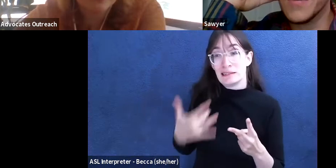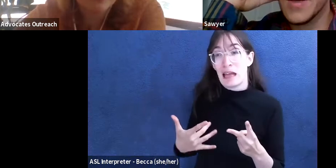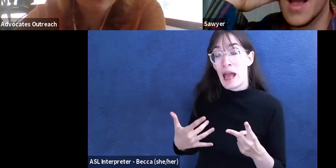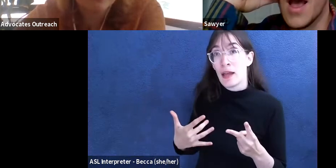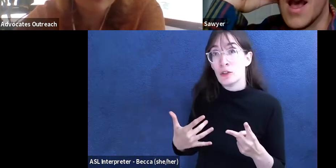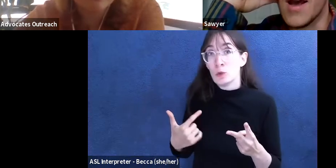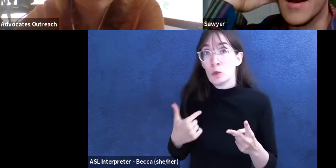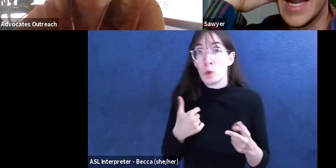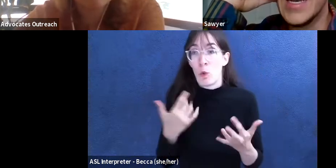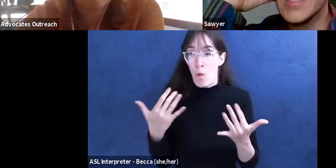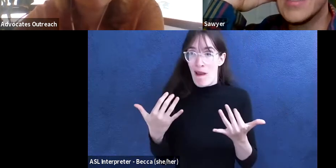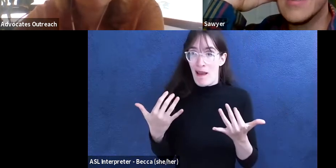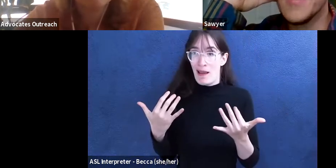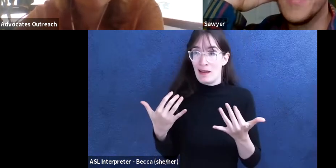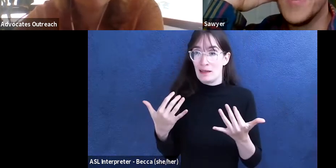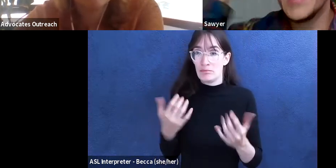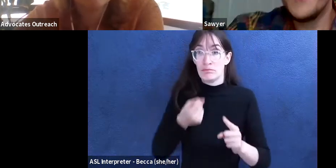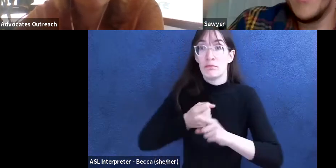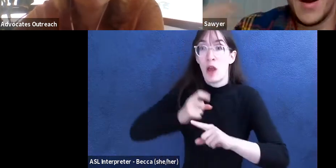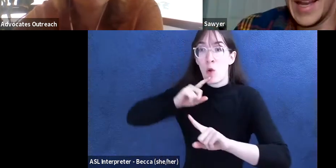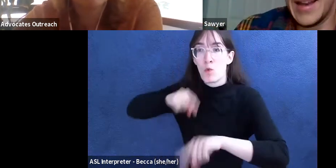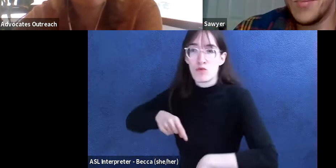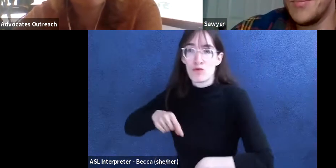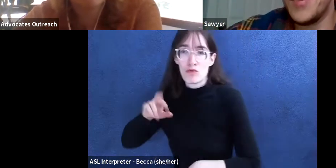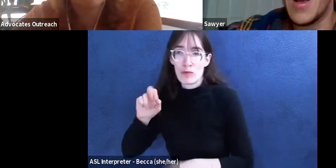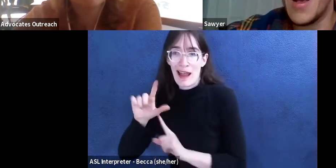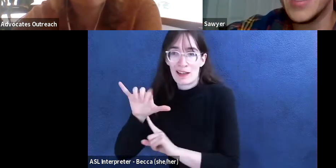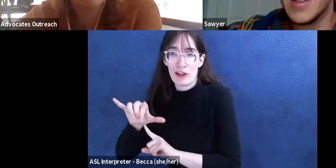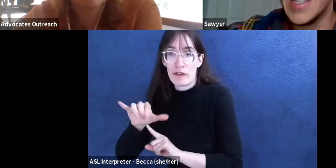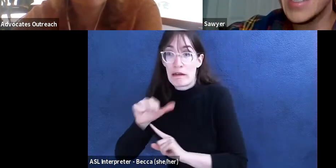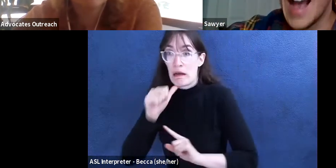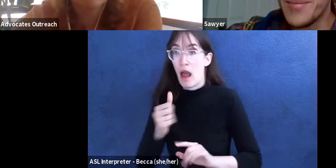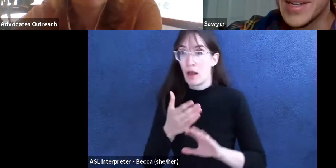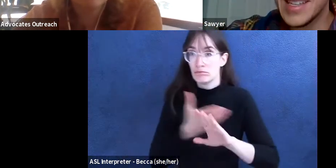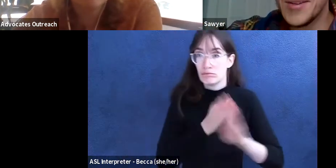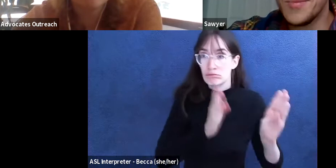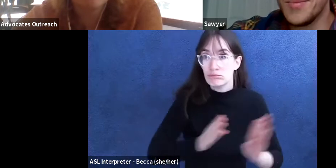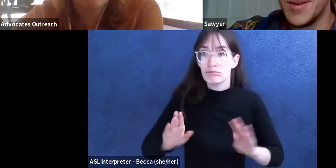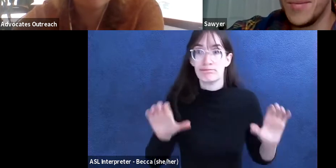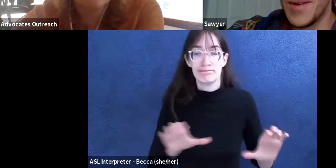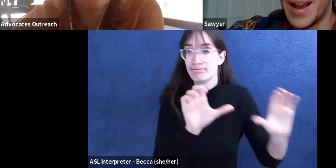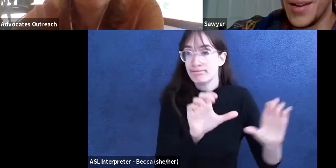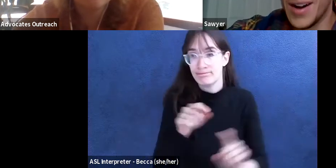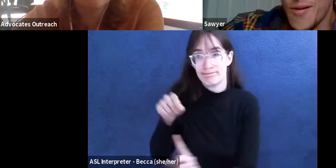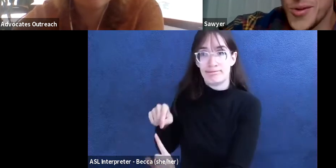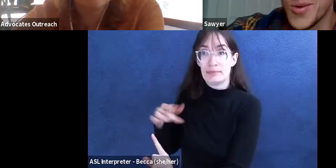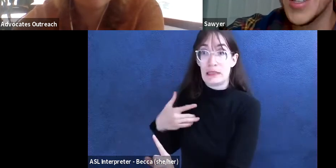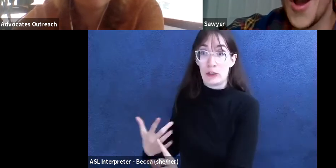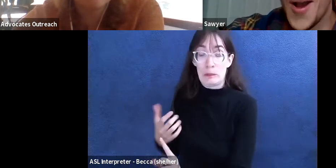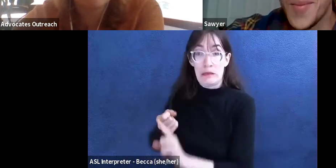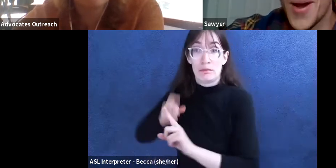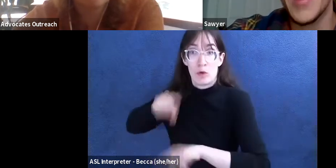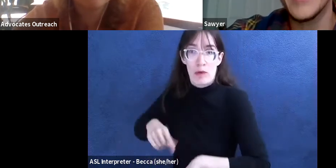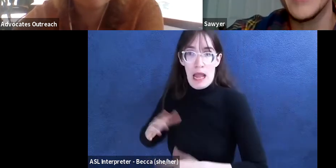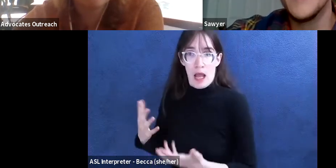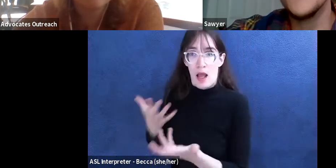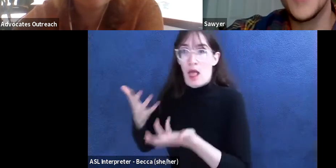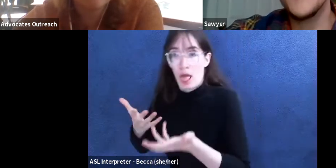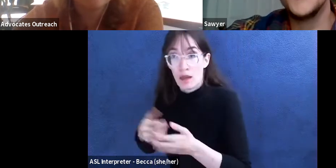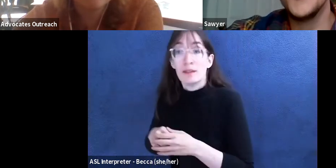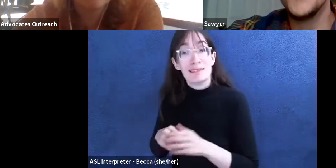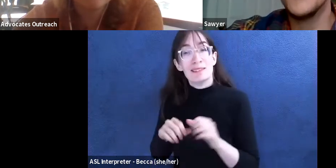these are kids and their own parents, like right next door, having this kind of disconnect between what had been intended and what had